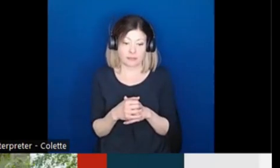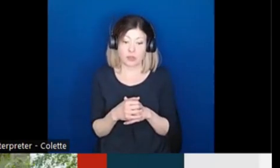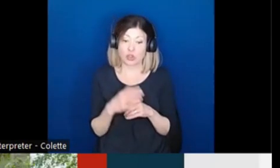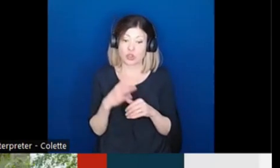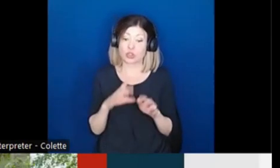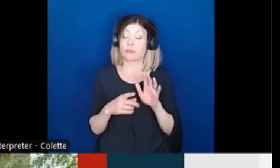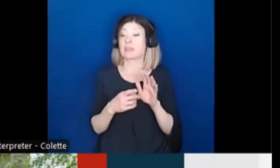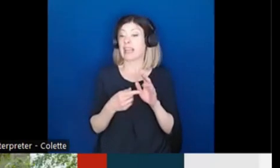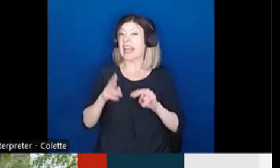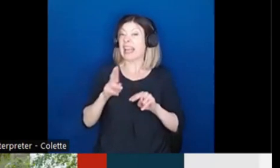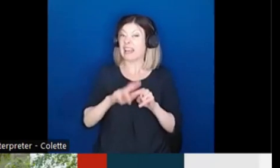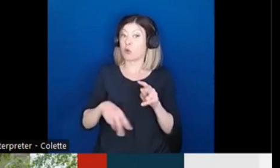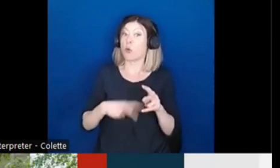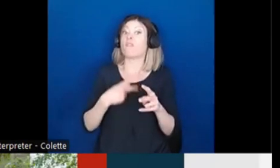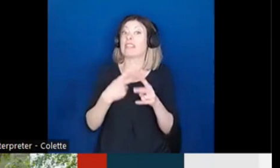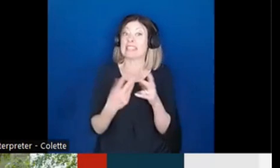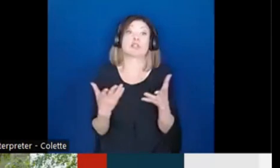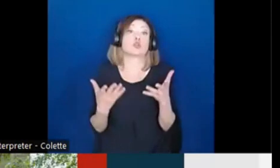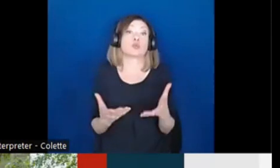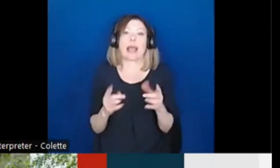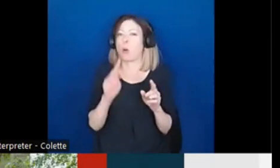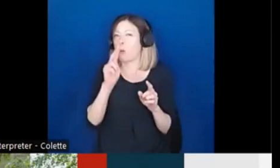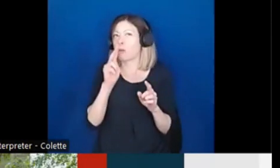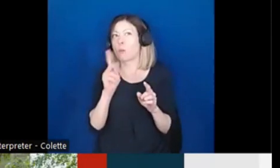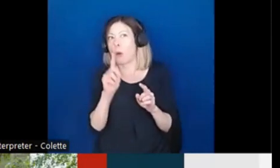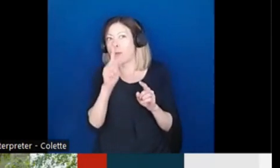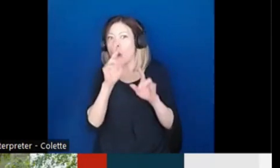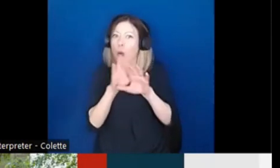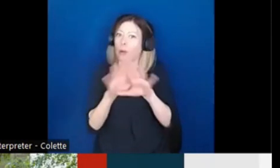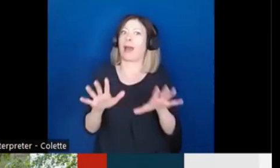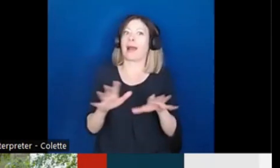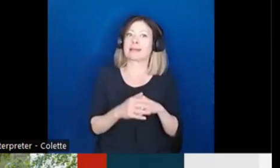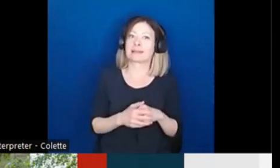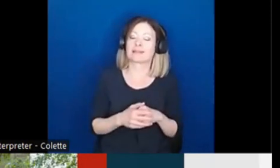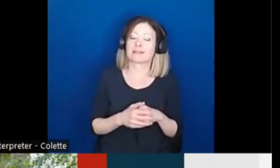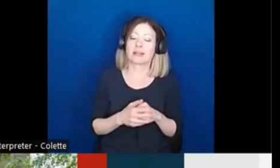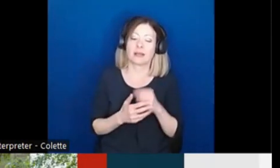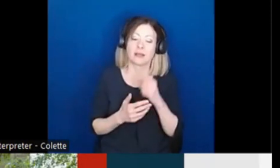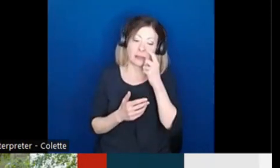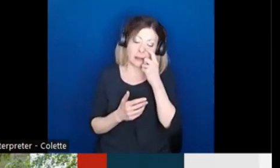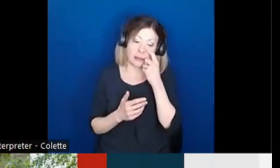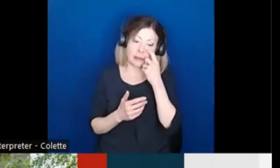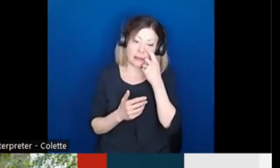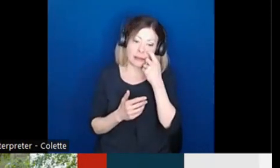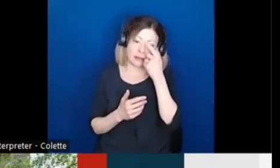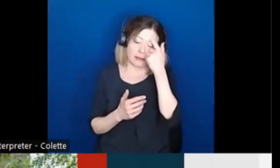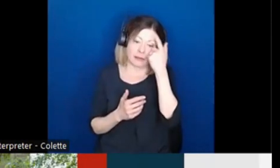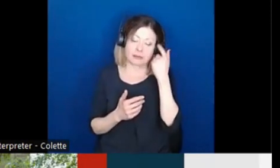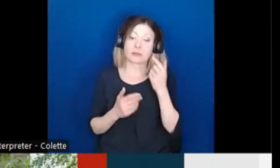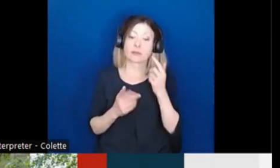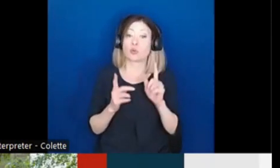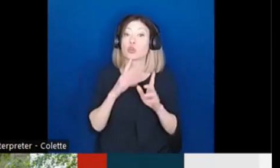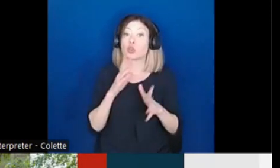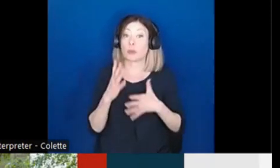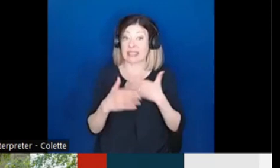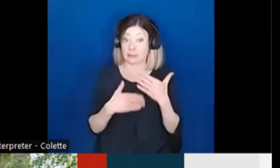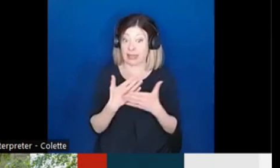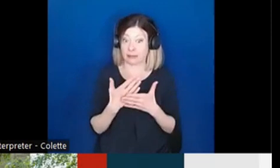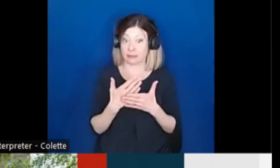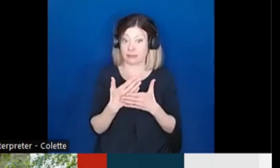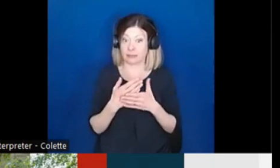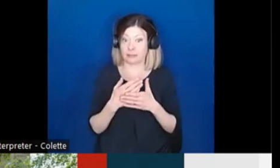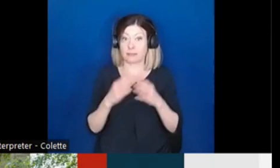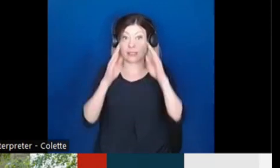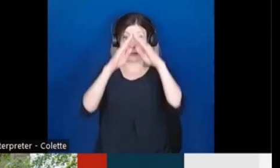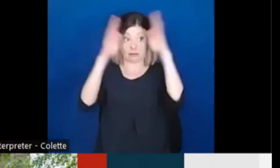like if you come to visit today. So just to say, the museum is actually the parsonage that